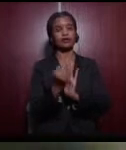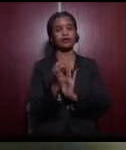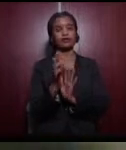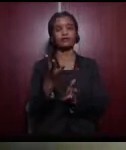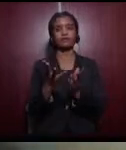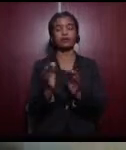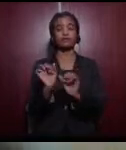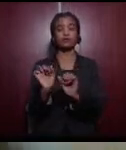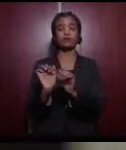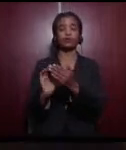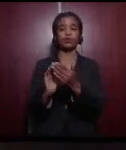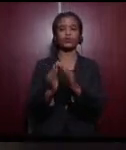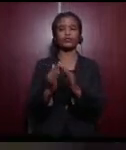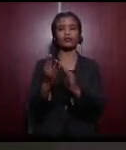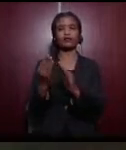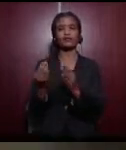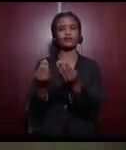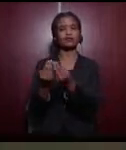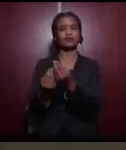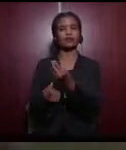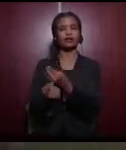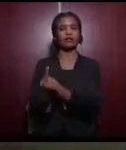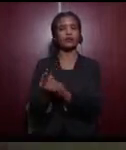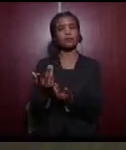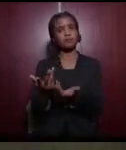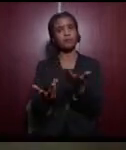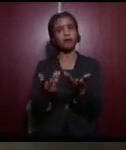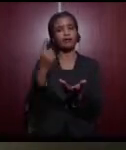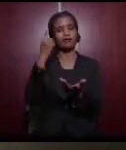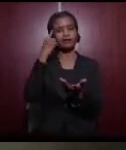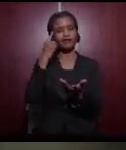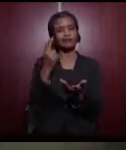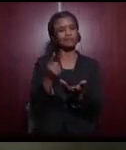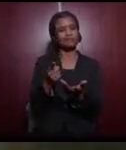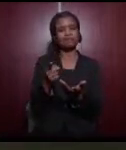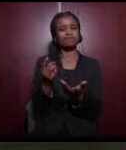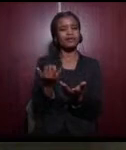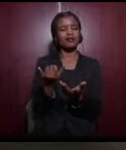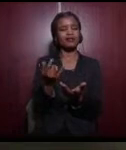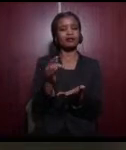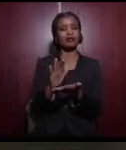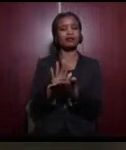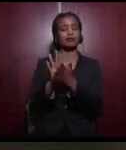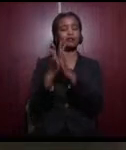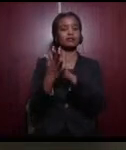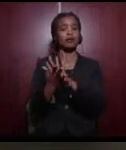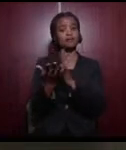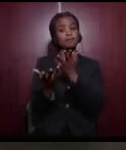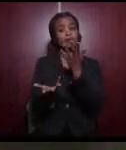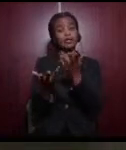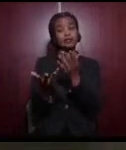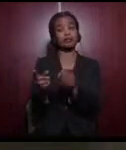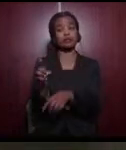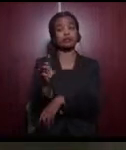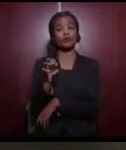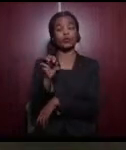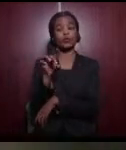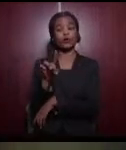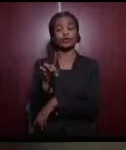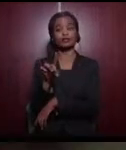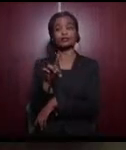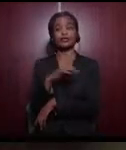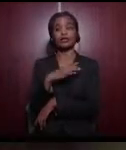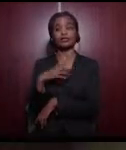your community where you think it is some sort of a disaster, and then you consult your ward councillor or the PR